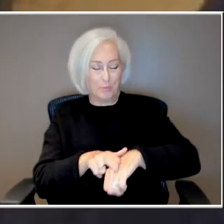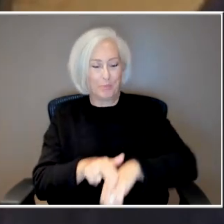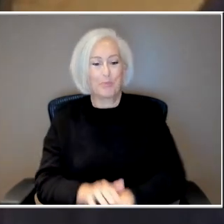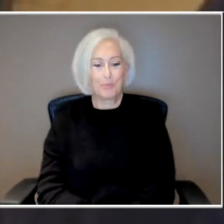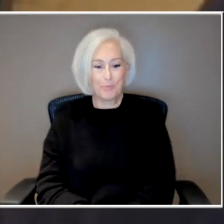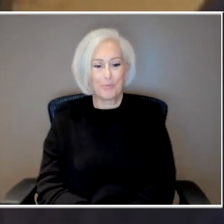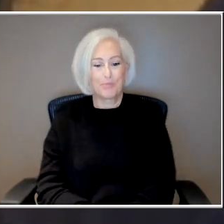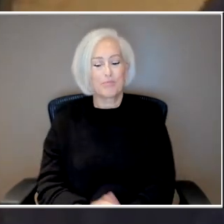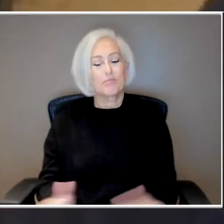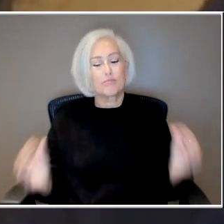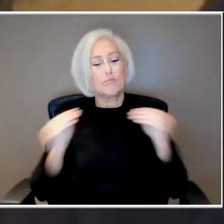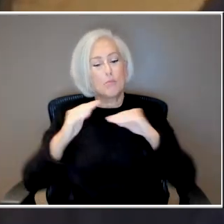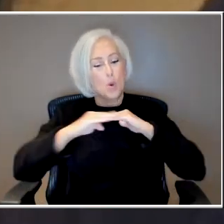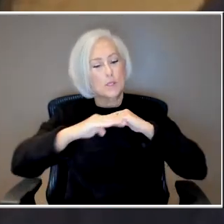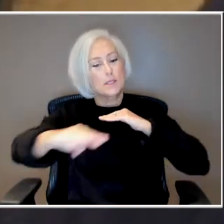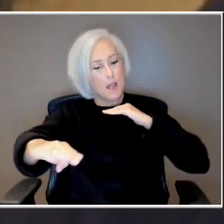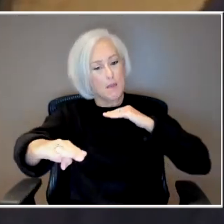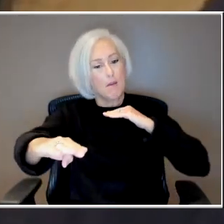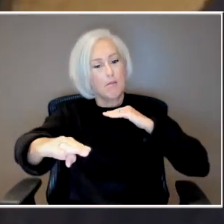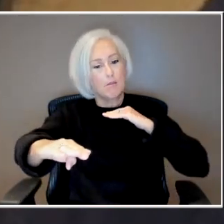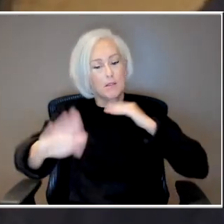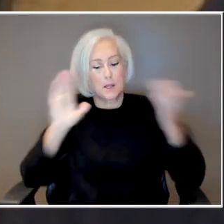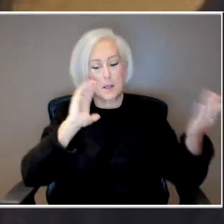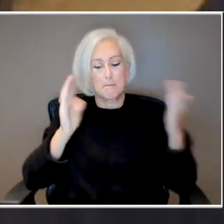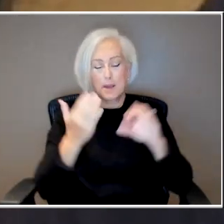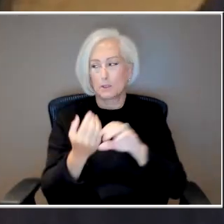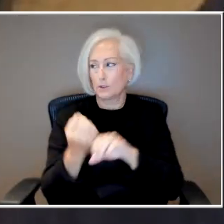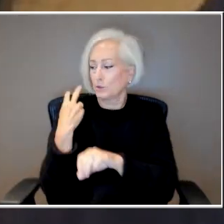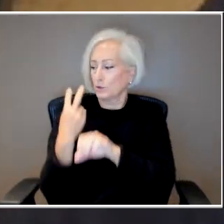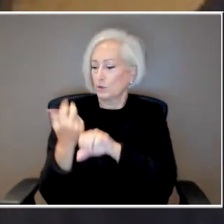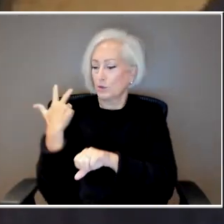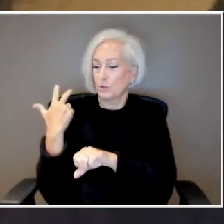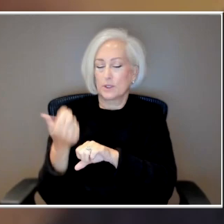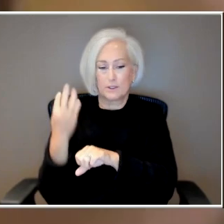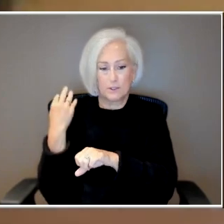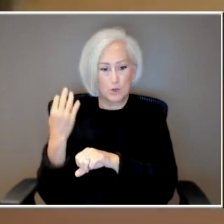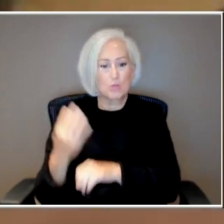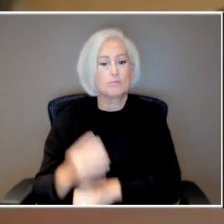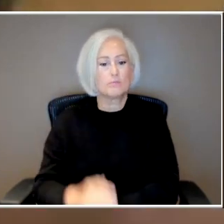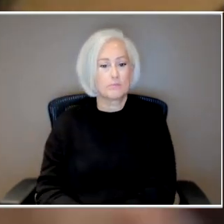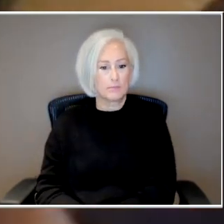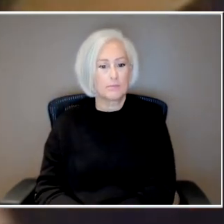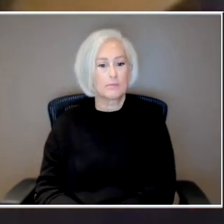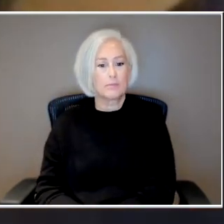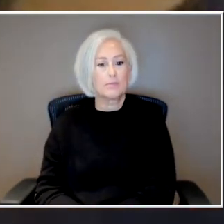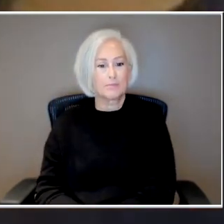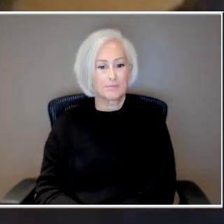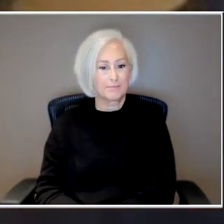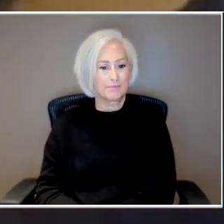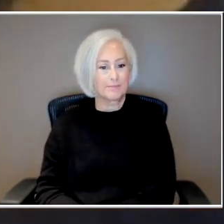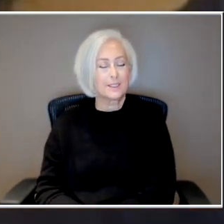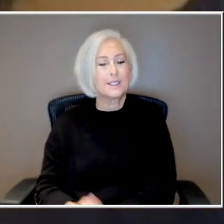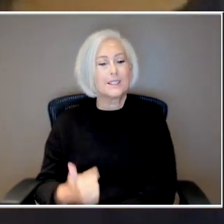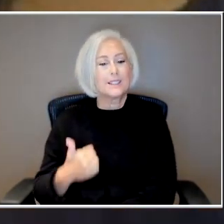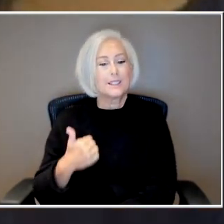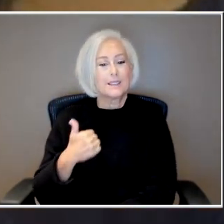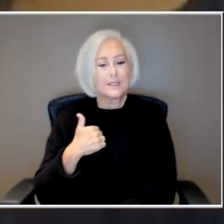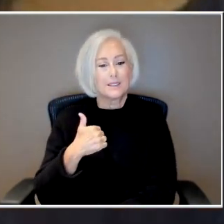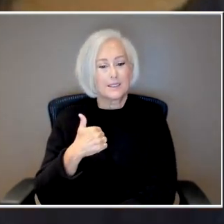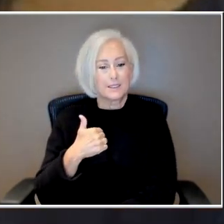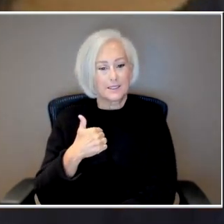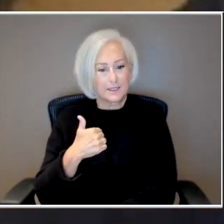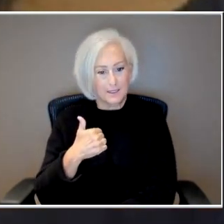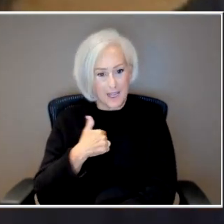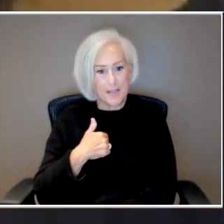much more stable, I think, than where I was years ago. I know I'm talking to about switching